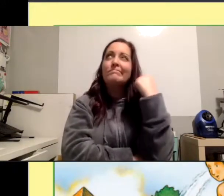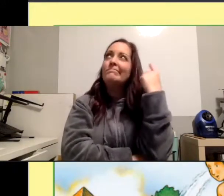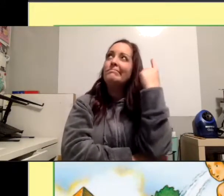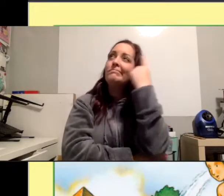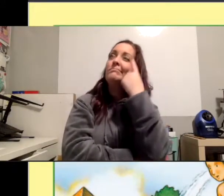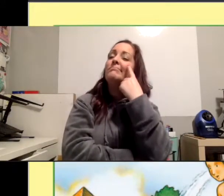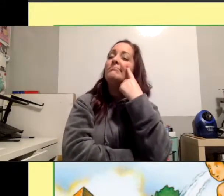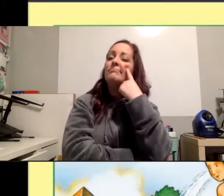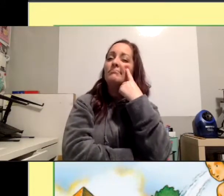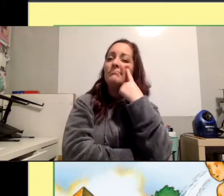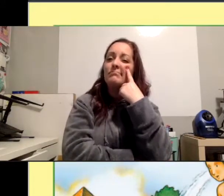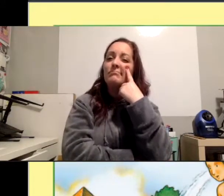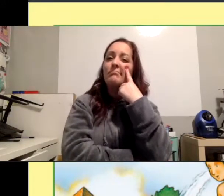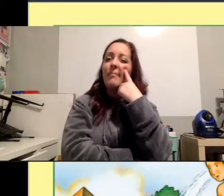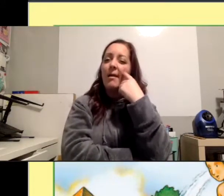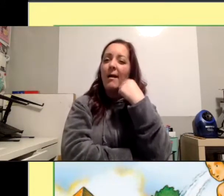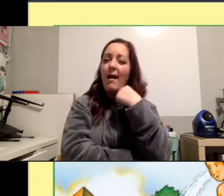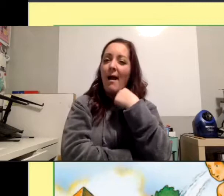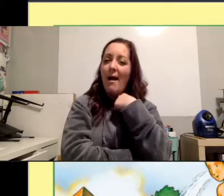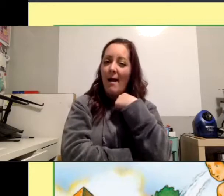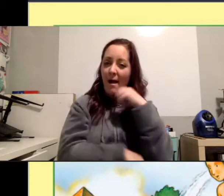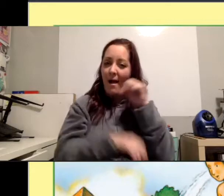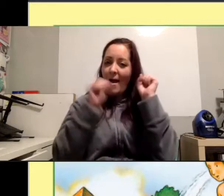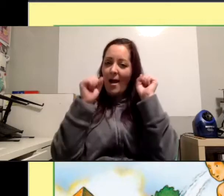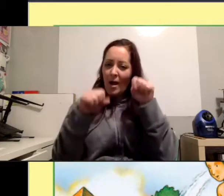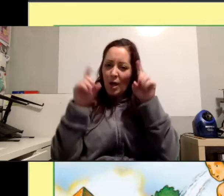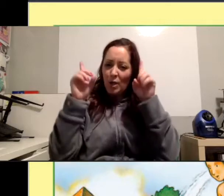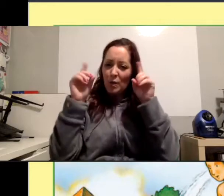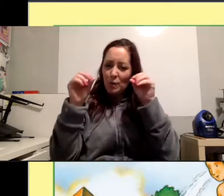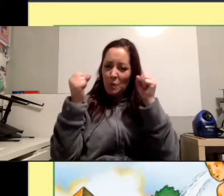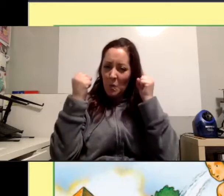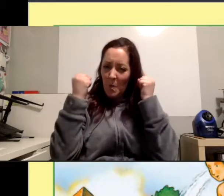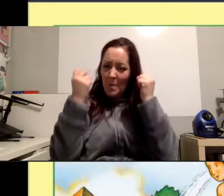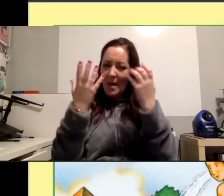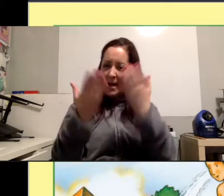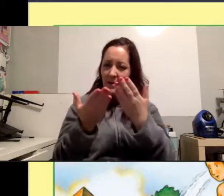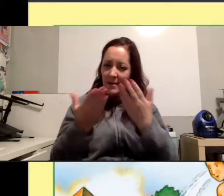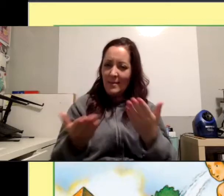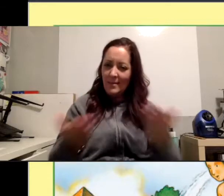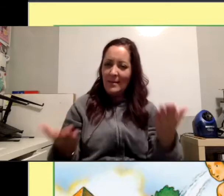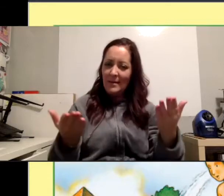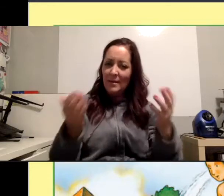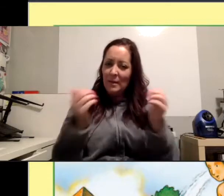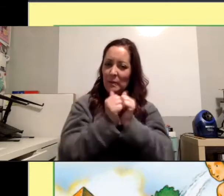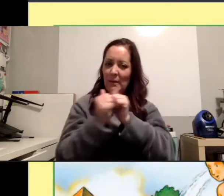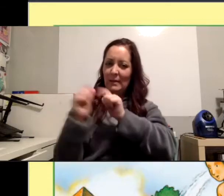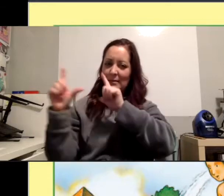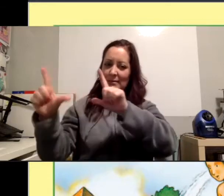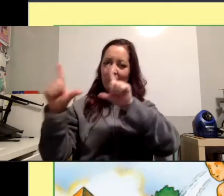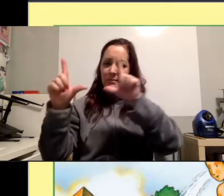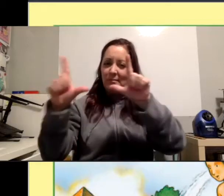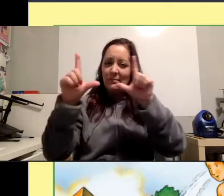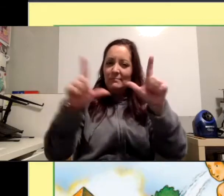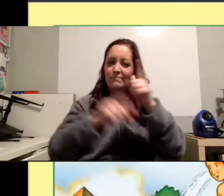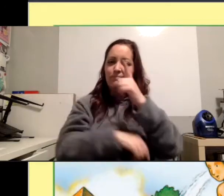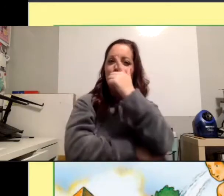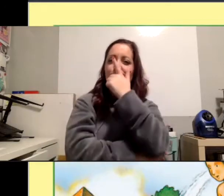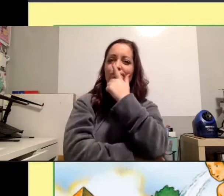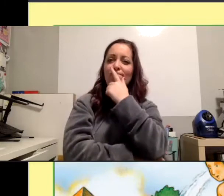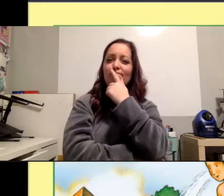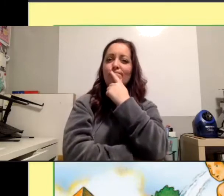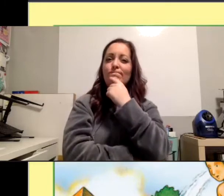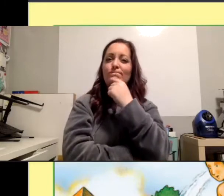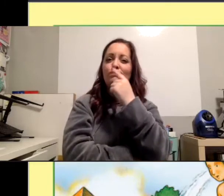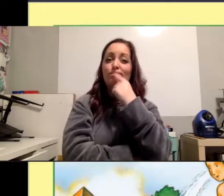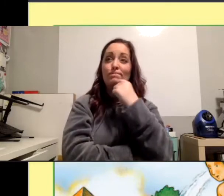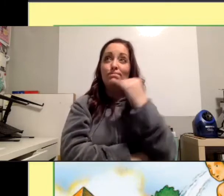Following day, Norman jumped from the top of the fountain in the park. As he swam, he thought to himself, "I can do